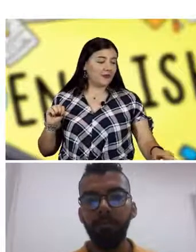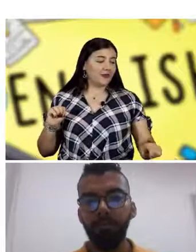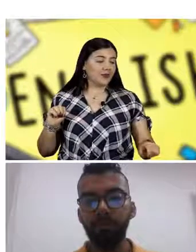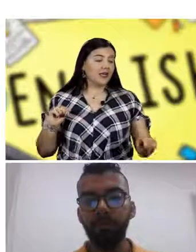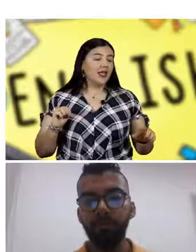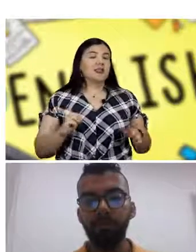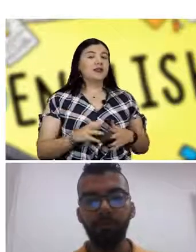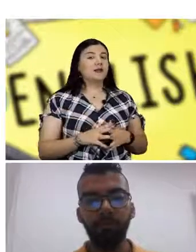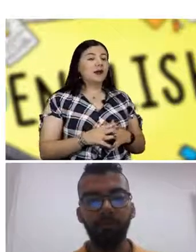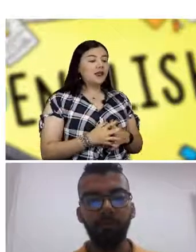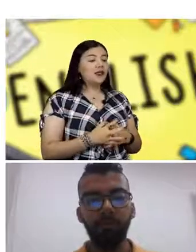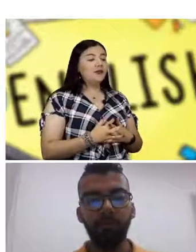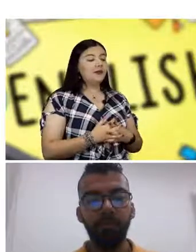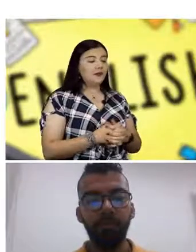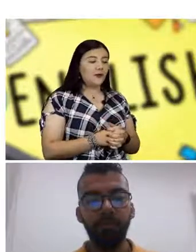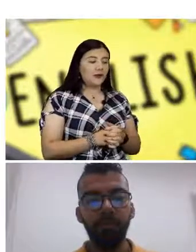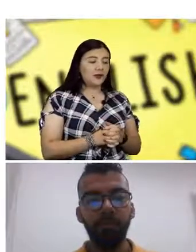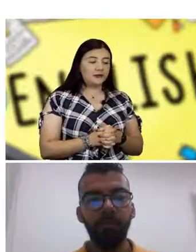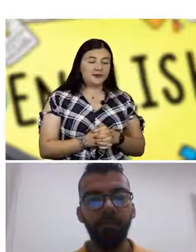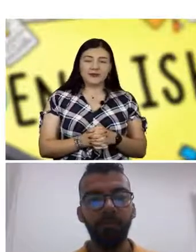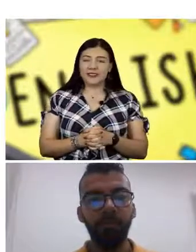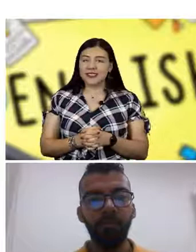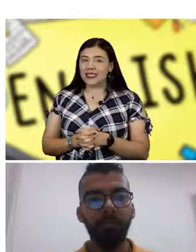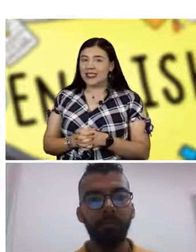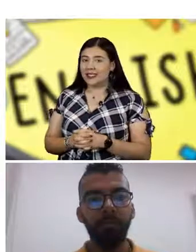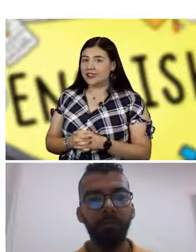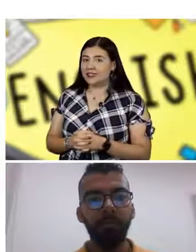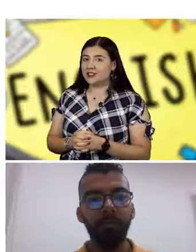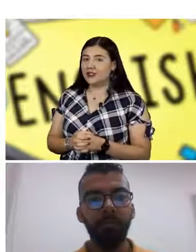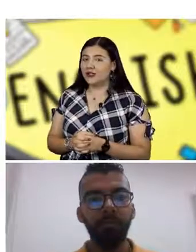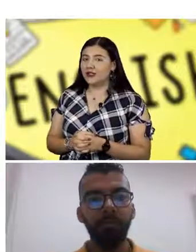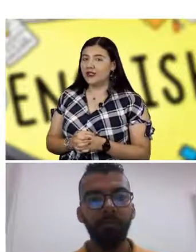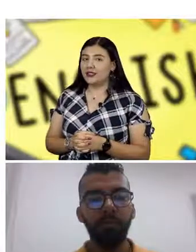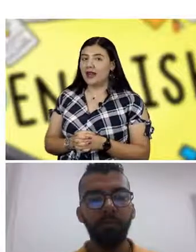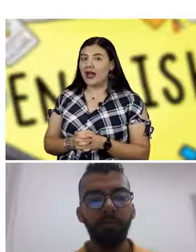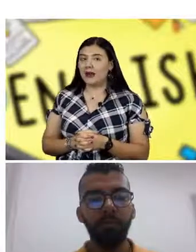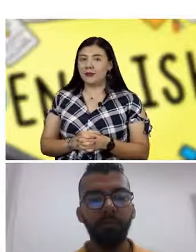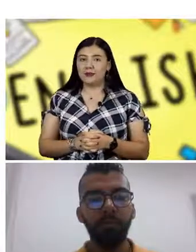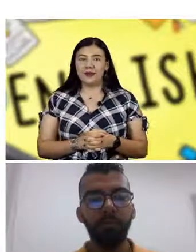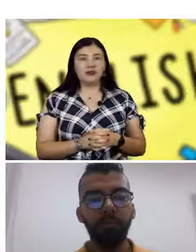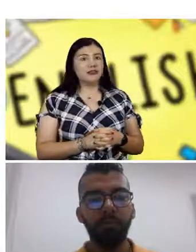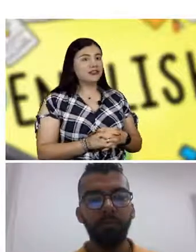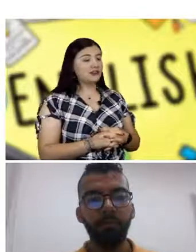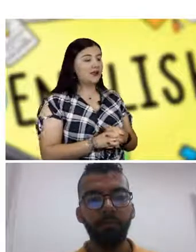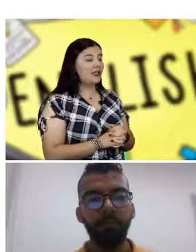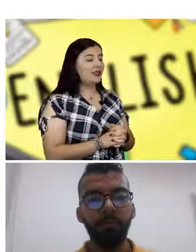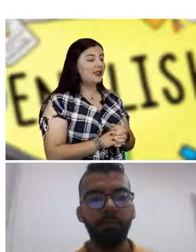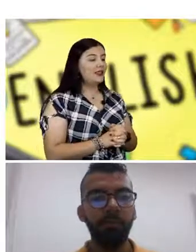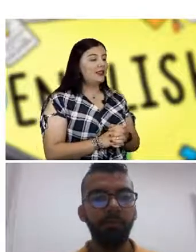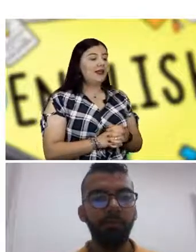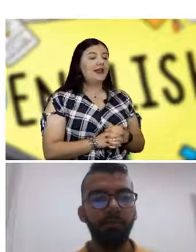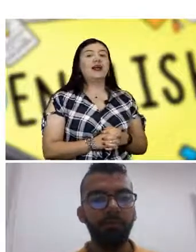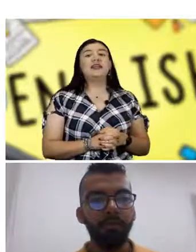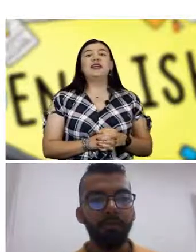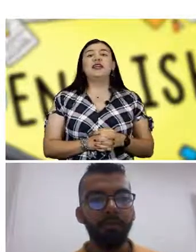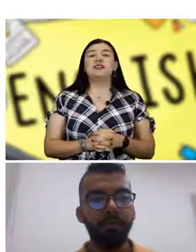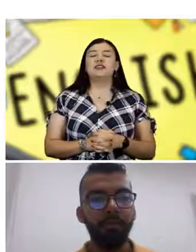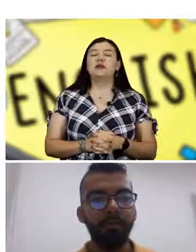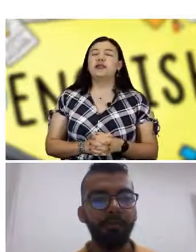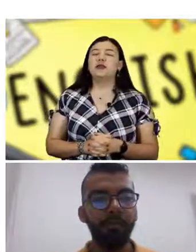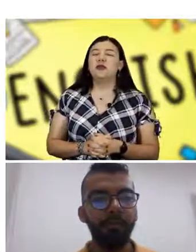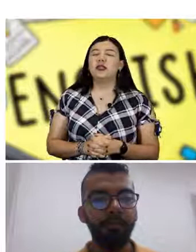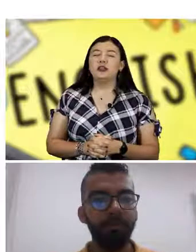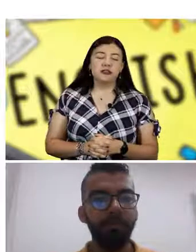4. So part number 4, it's showing up on the screen, and it